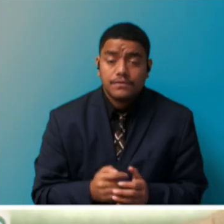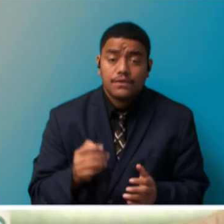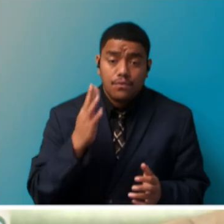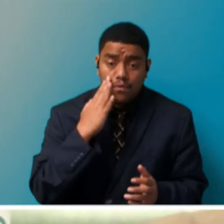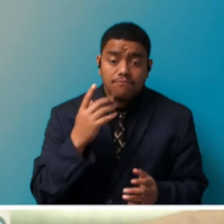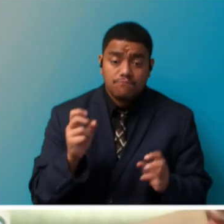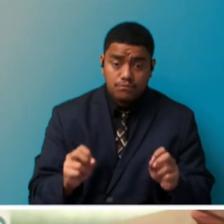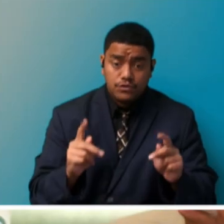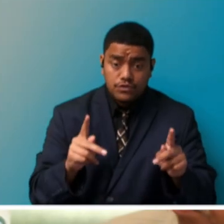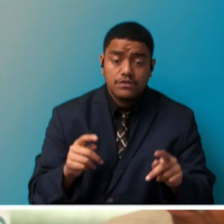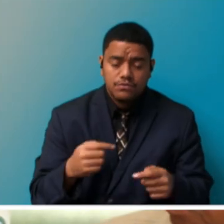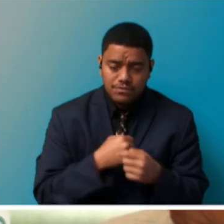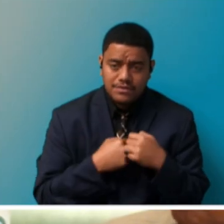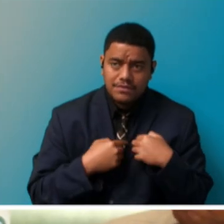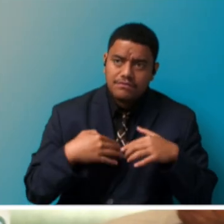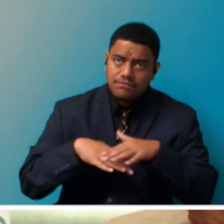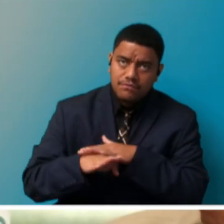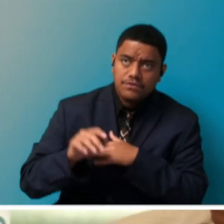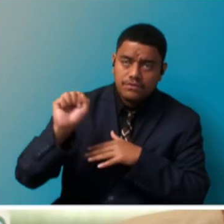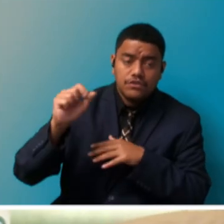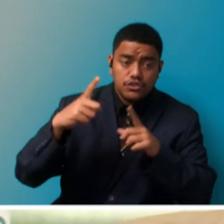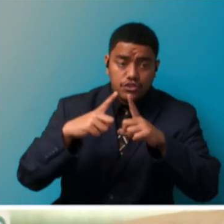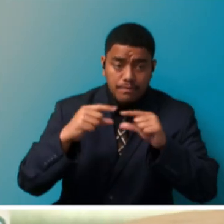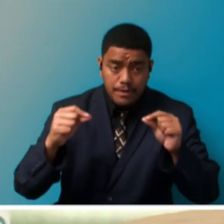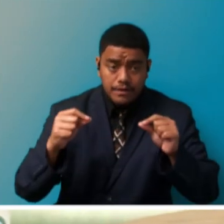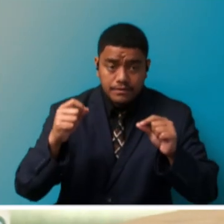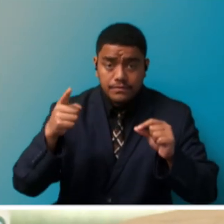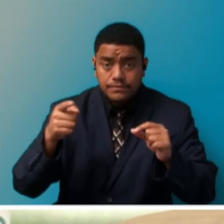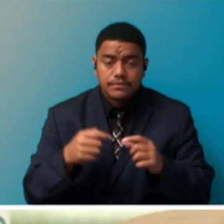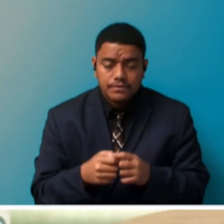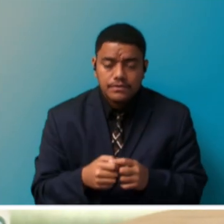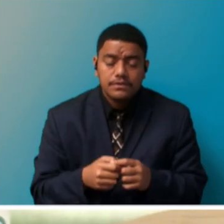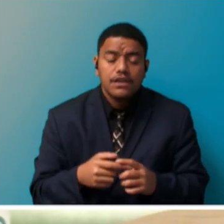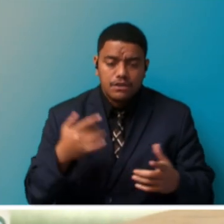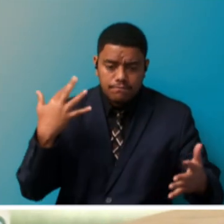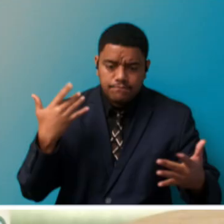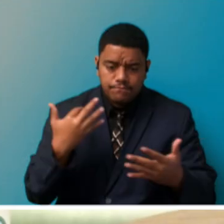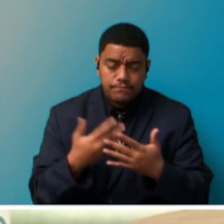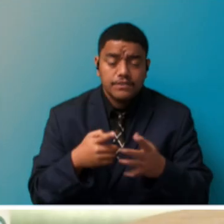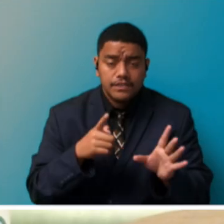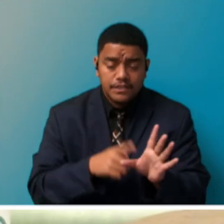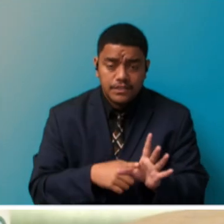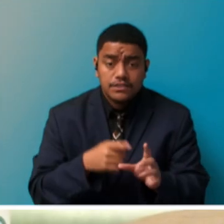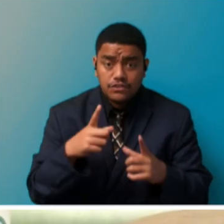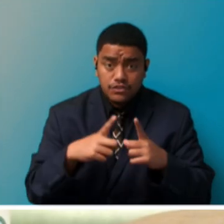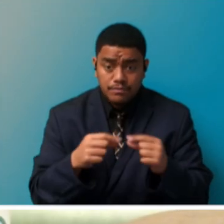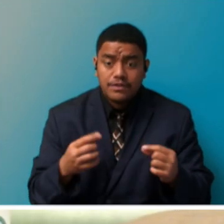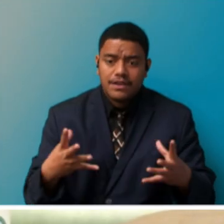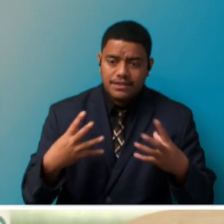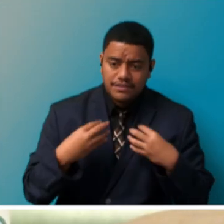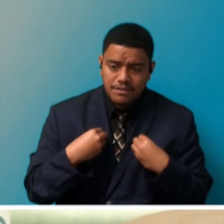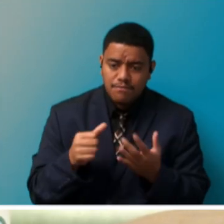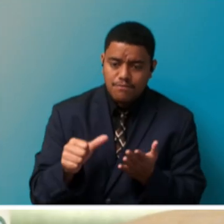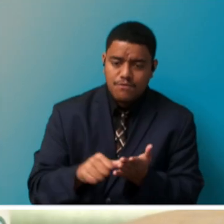we were just in Japan. They told us that in years past, Japan is to accept pawpaw from